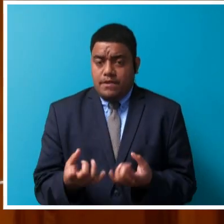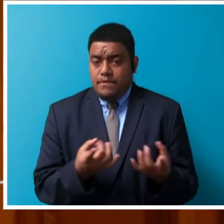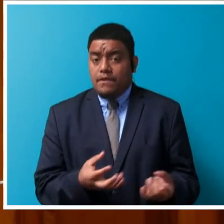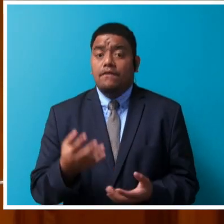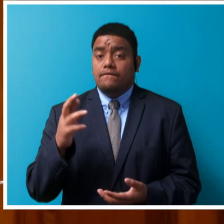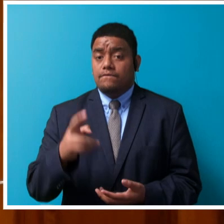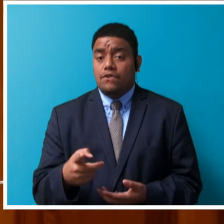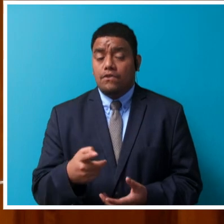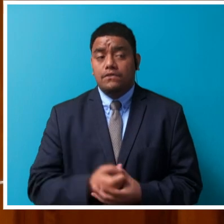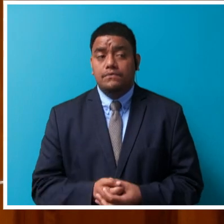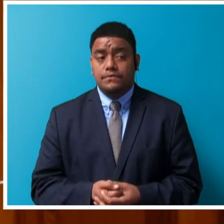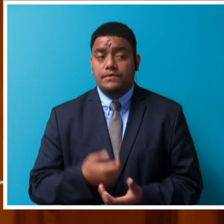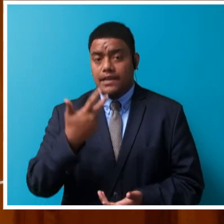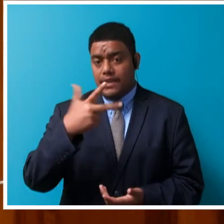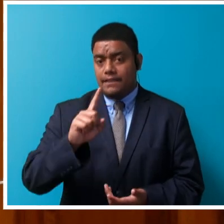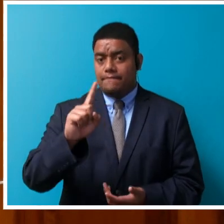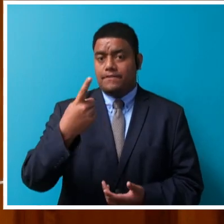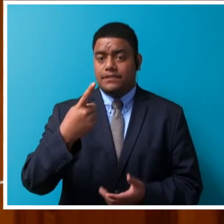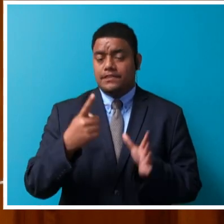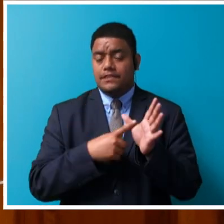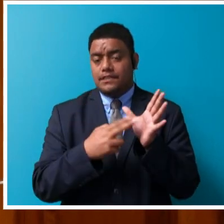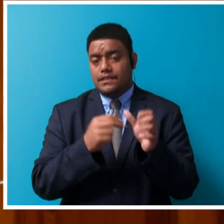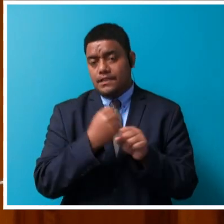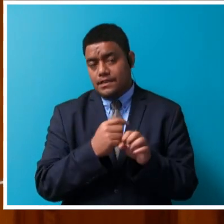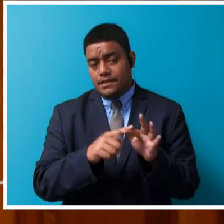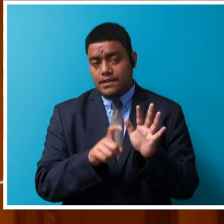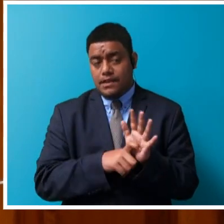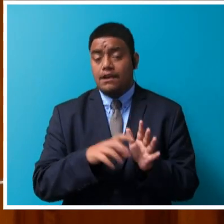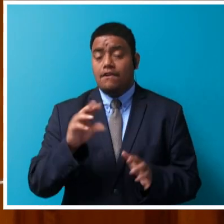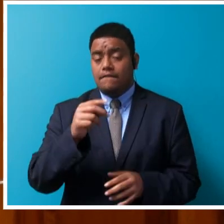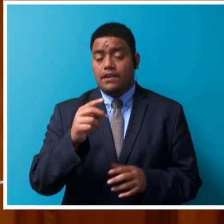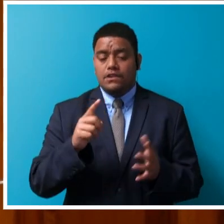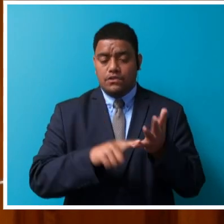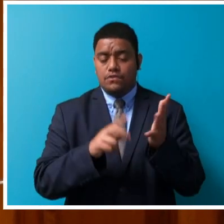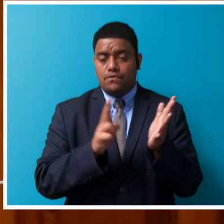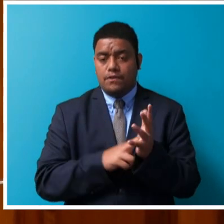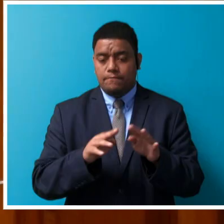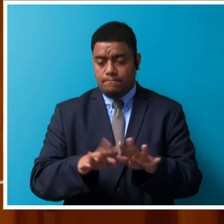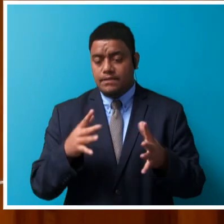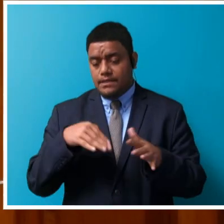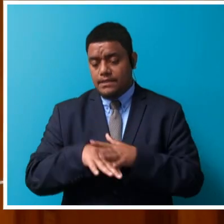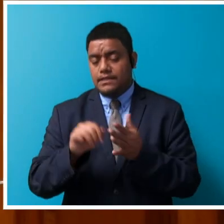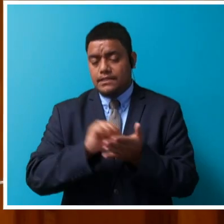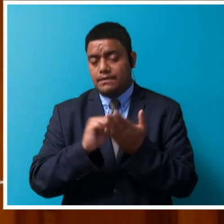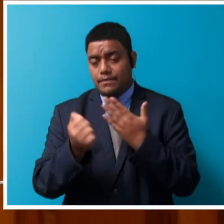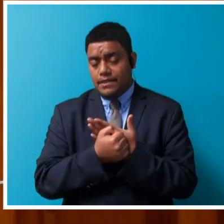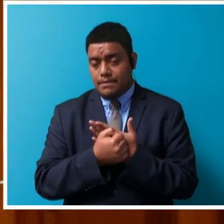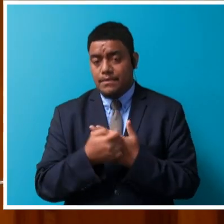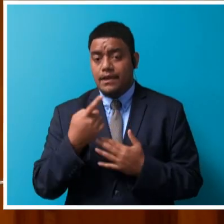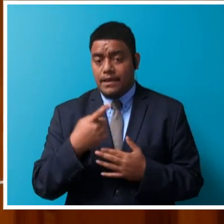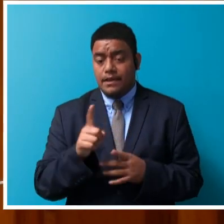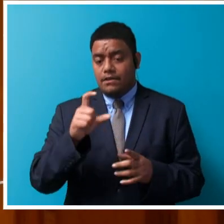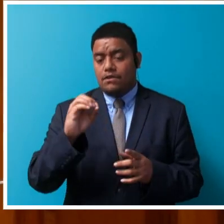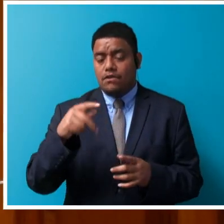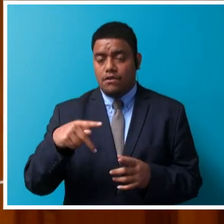preparations for the 81st UNGA, the 81st session of the UN General Assembly in September, of course, pre-COP in